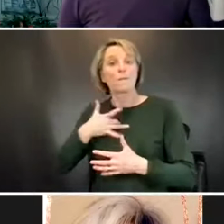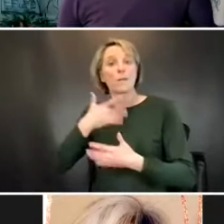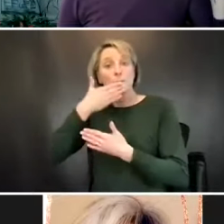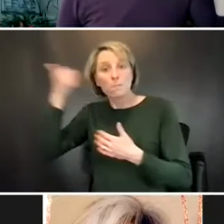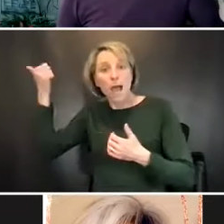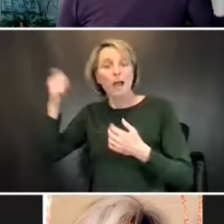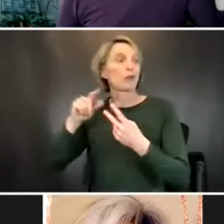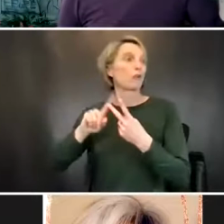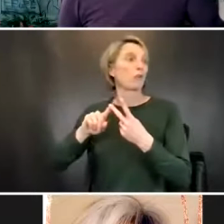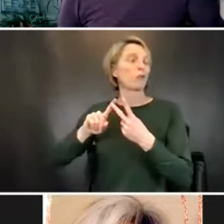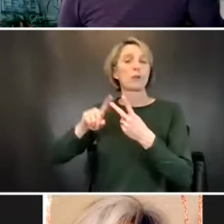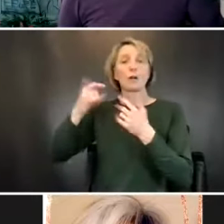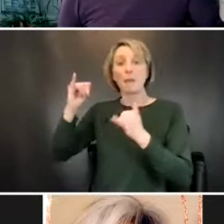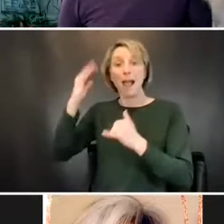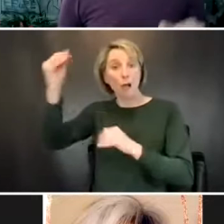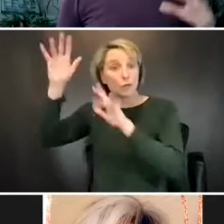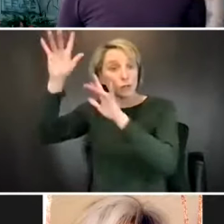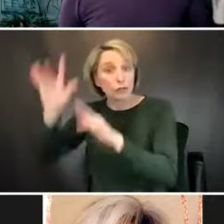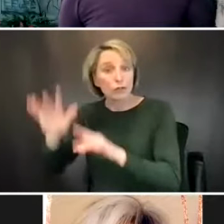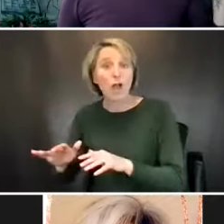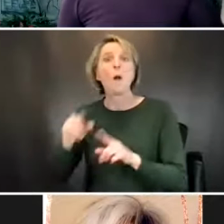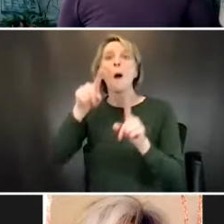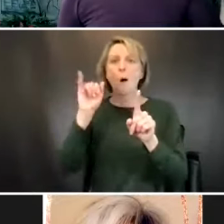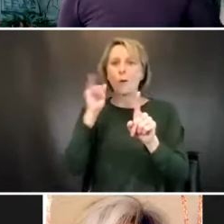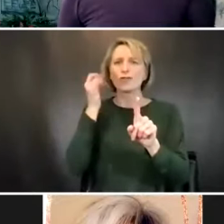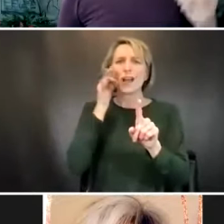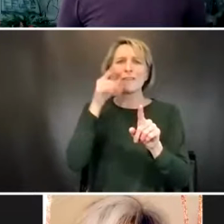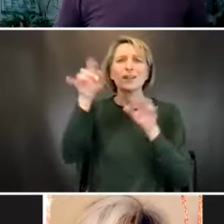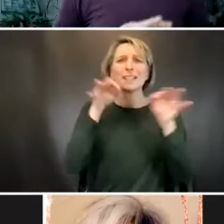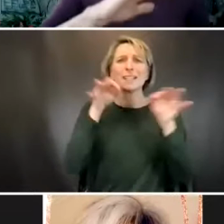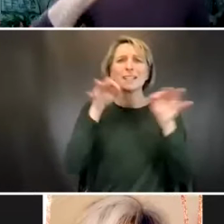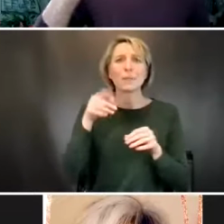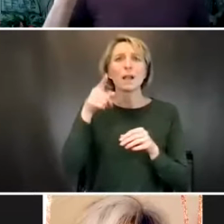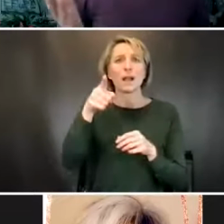great. Acknowledging this is hard, that's